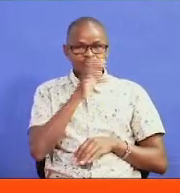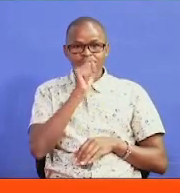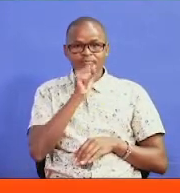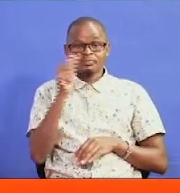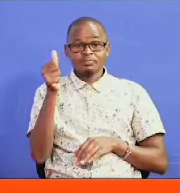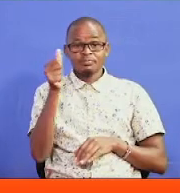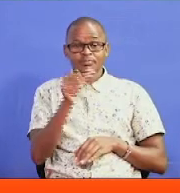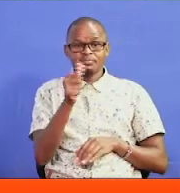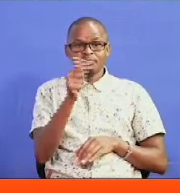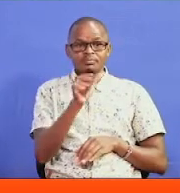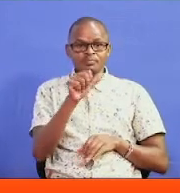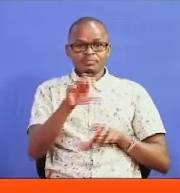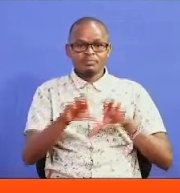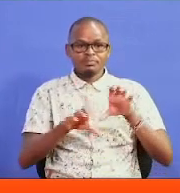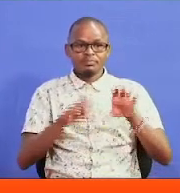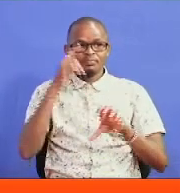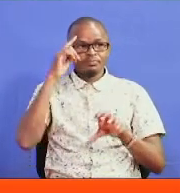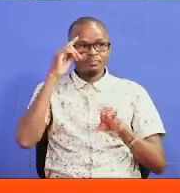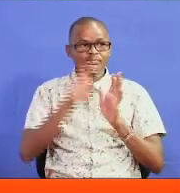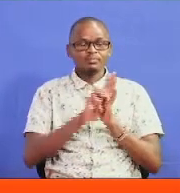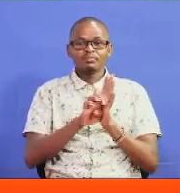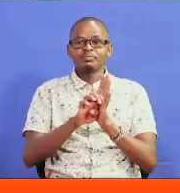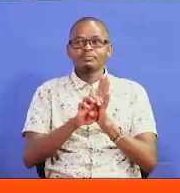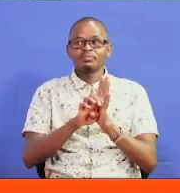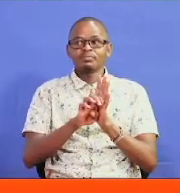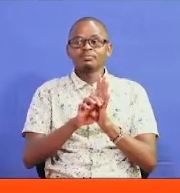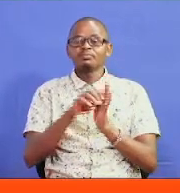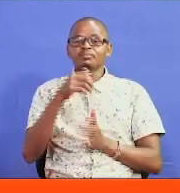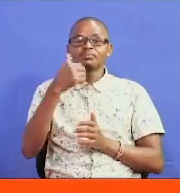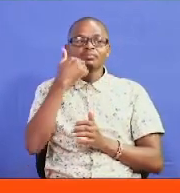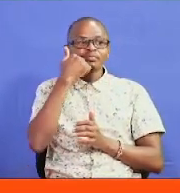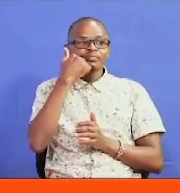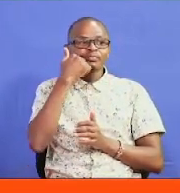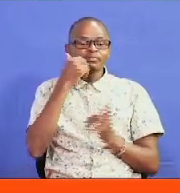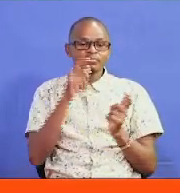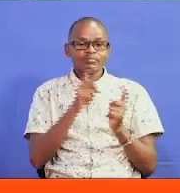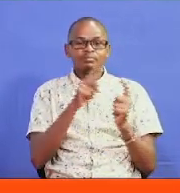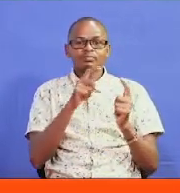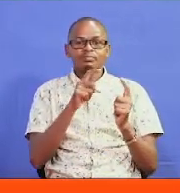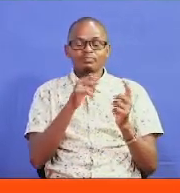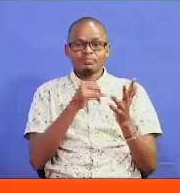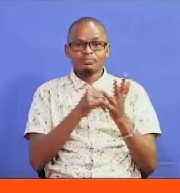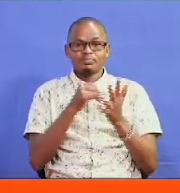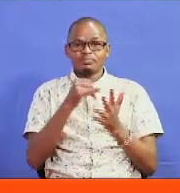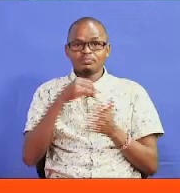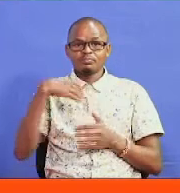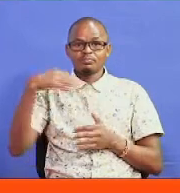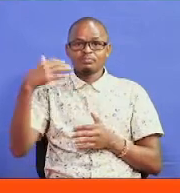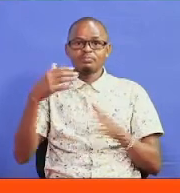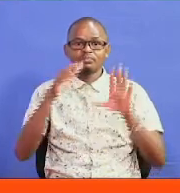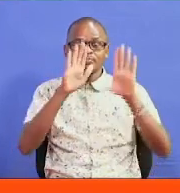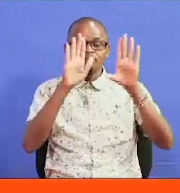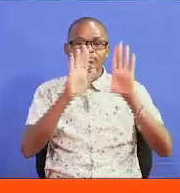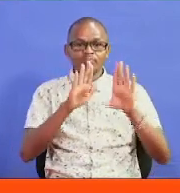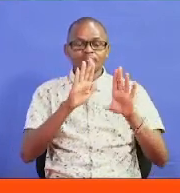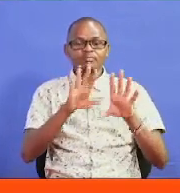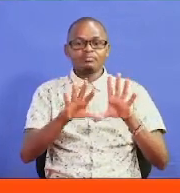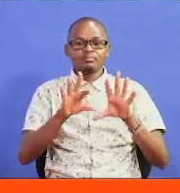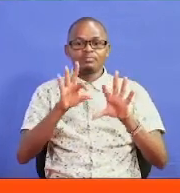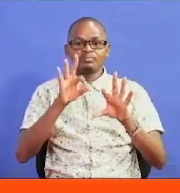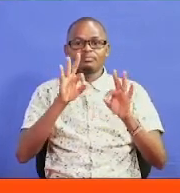by any animal, for example, a dog, a tick, it's always important to